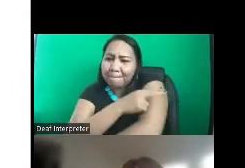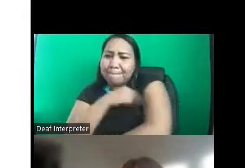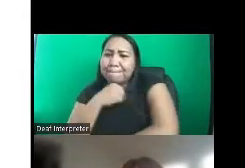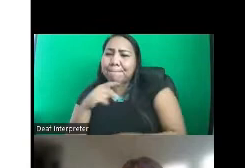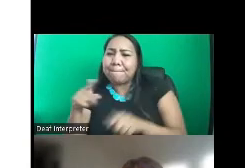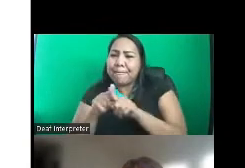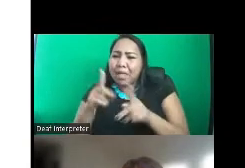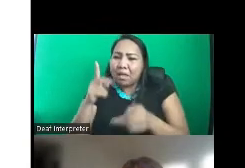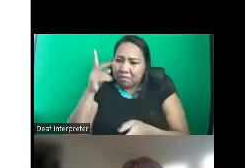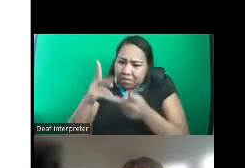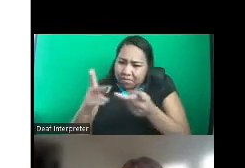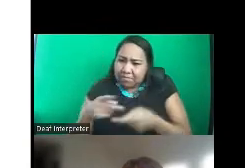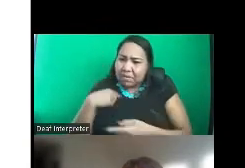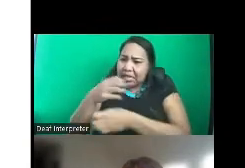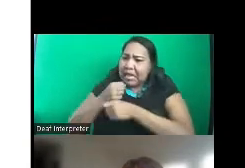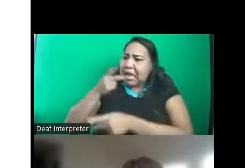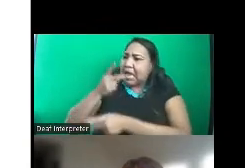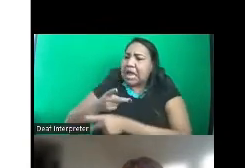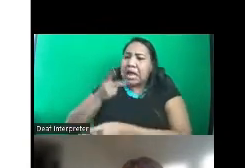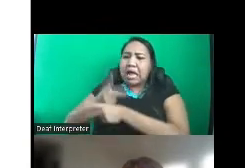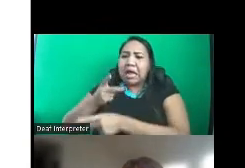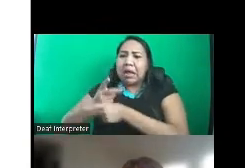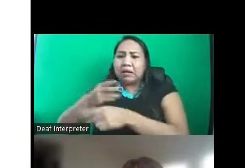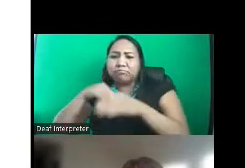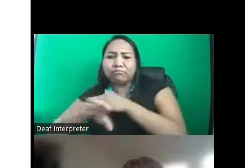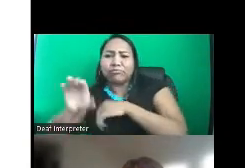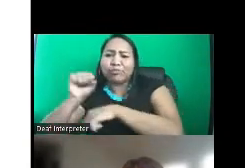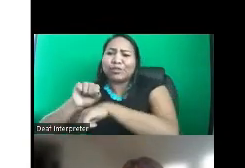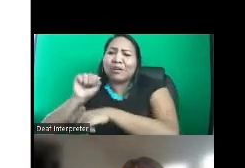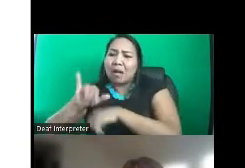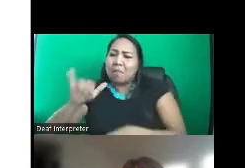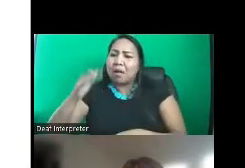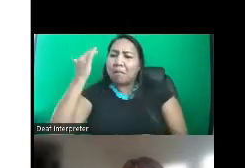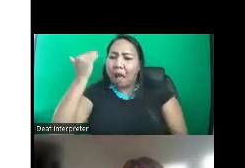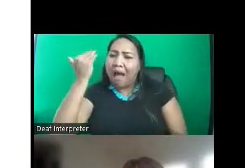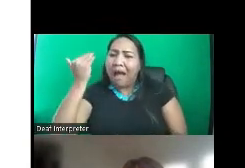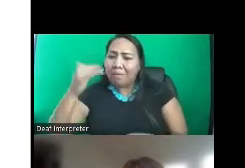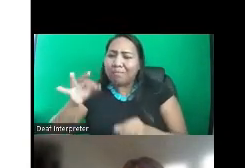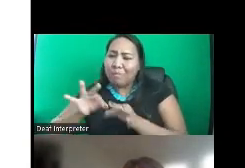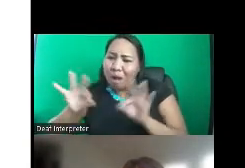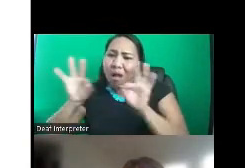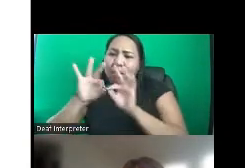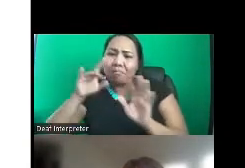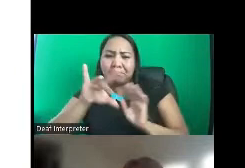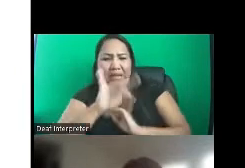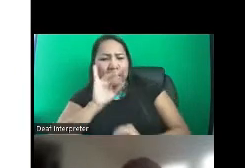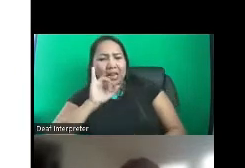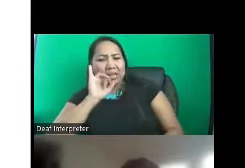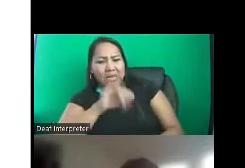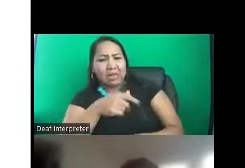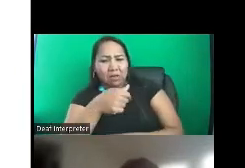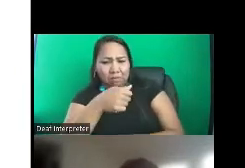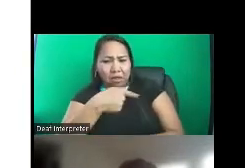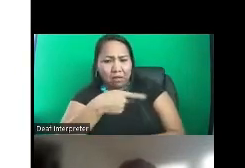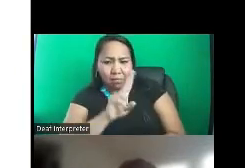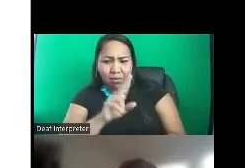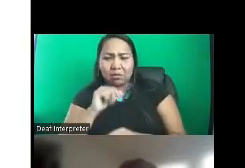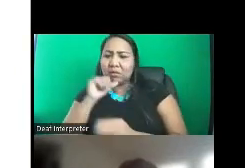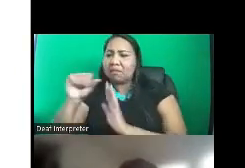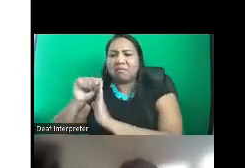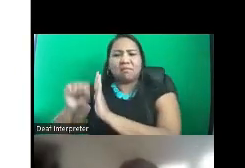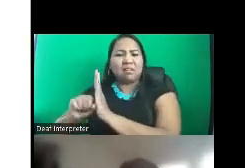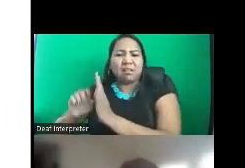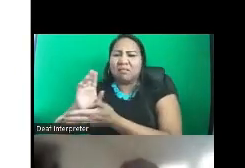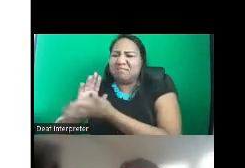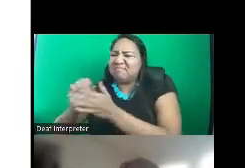and part of the reason I chose APU as the school rather than our state school. And so culturally safe